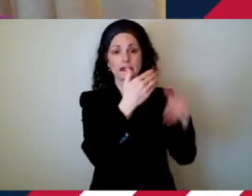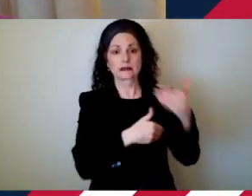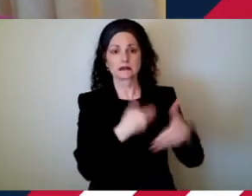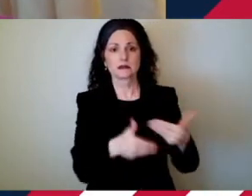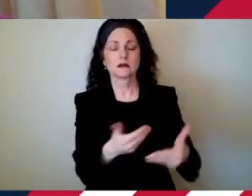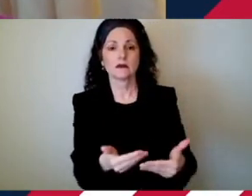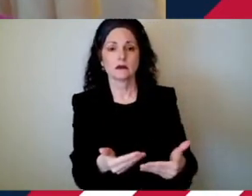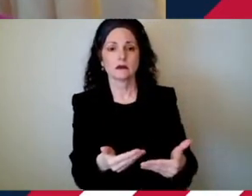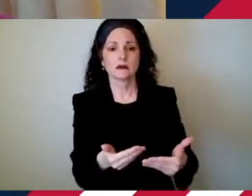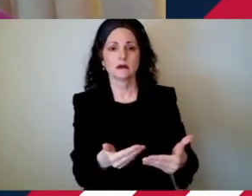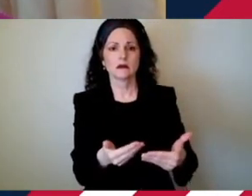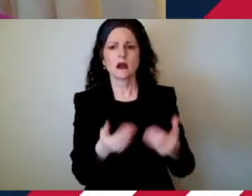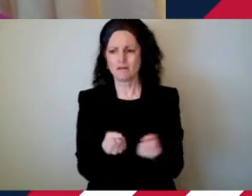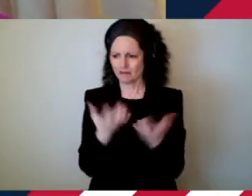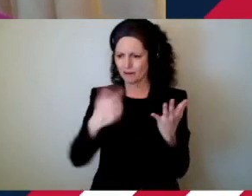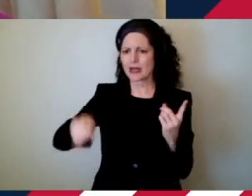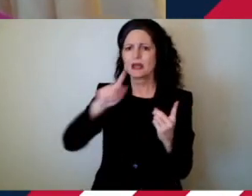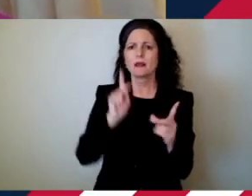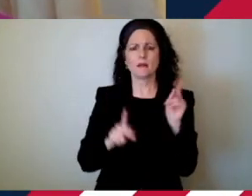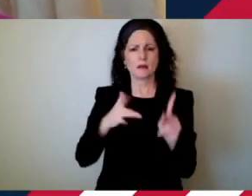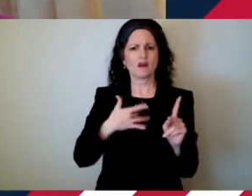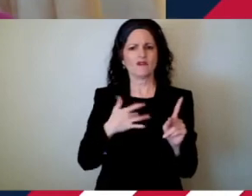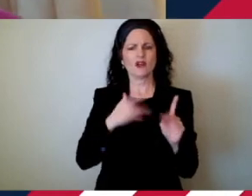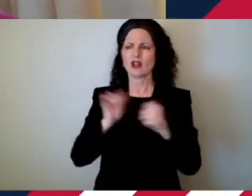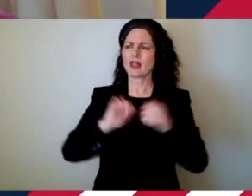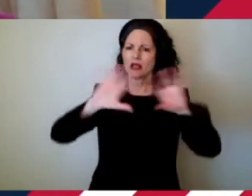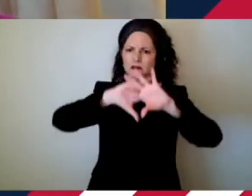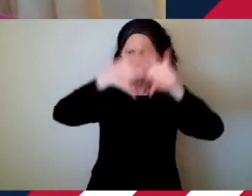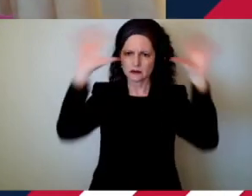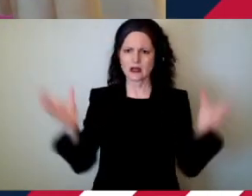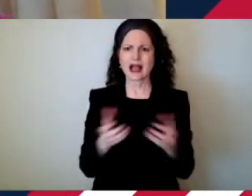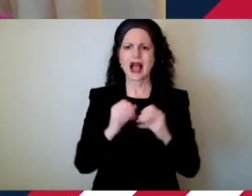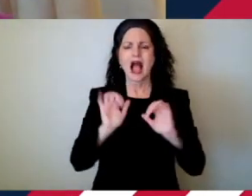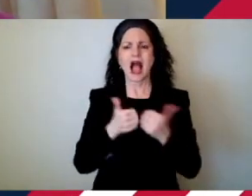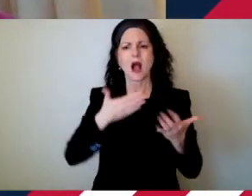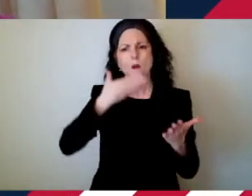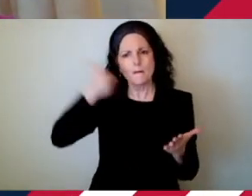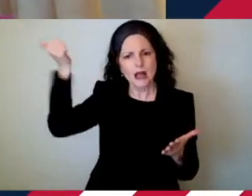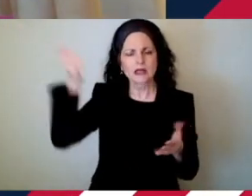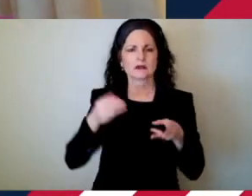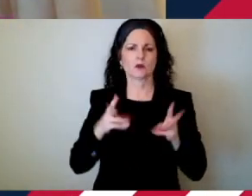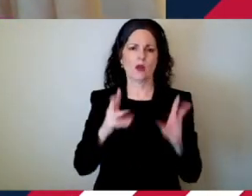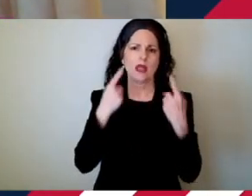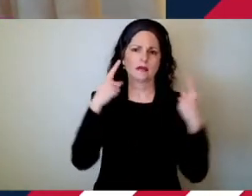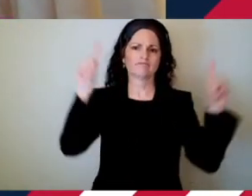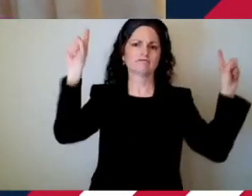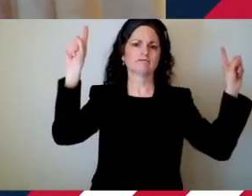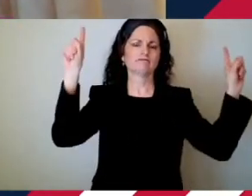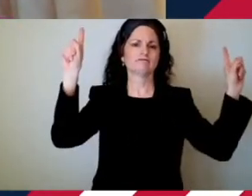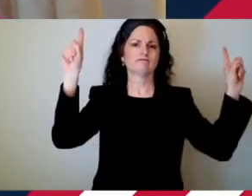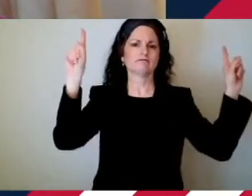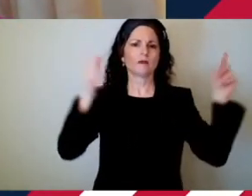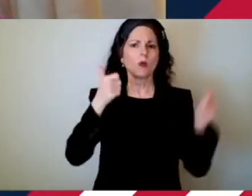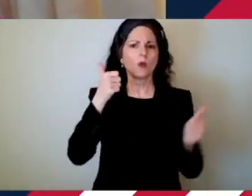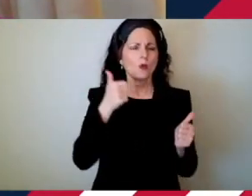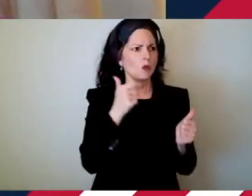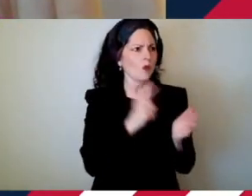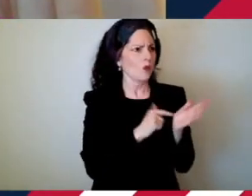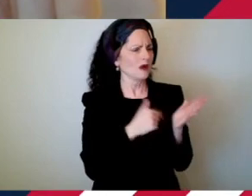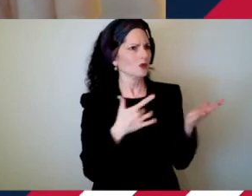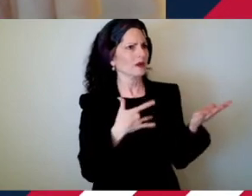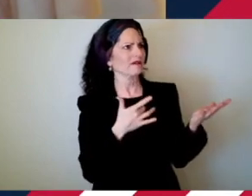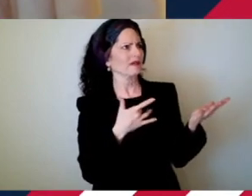whole, considered as to what works, what doesn't work, and what options are there to make the